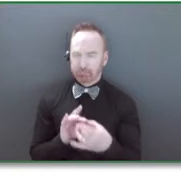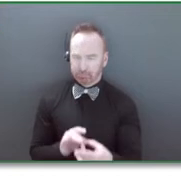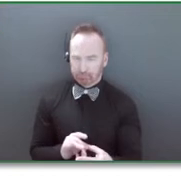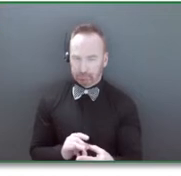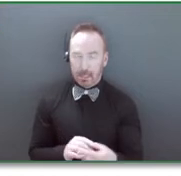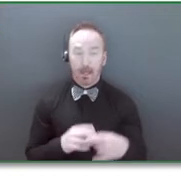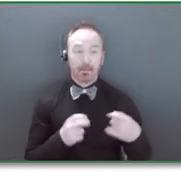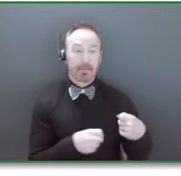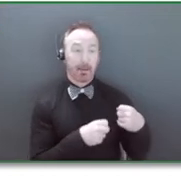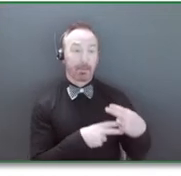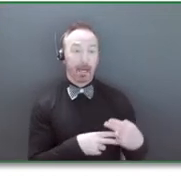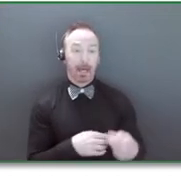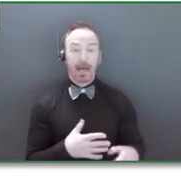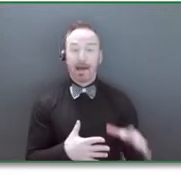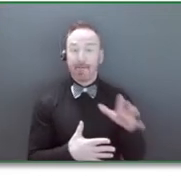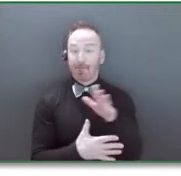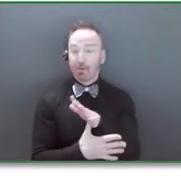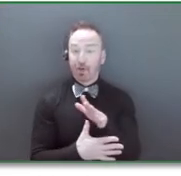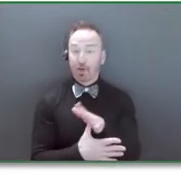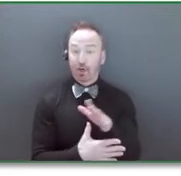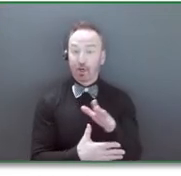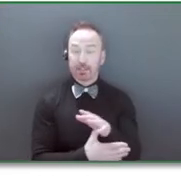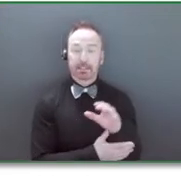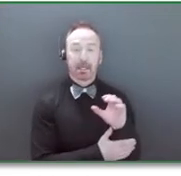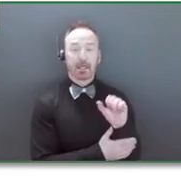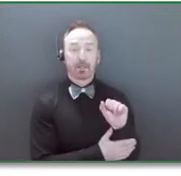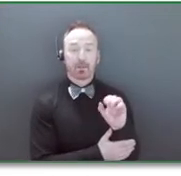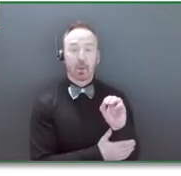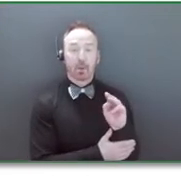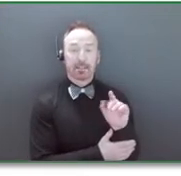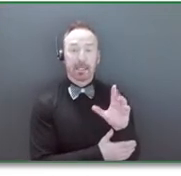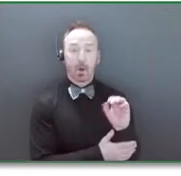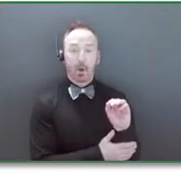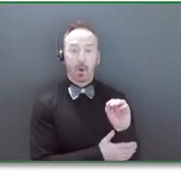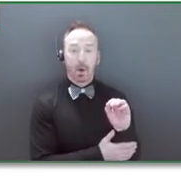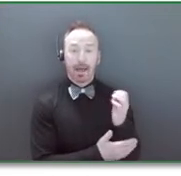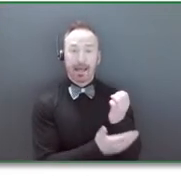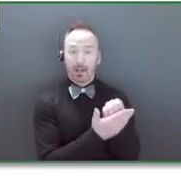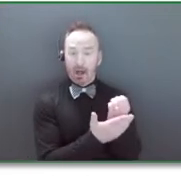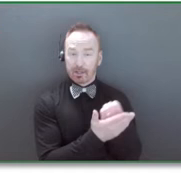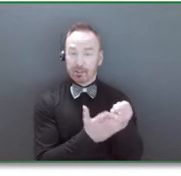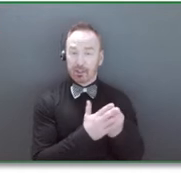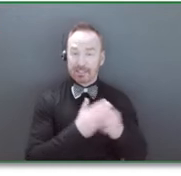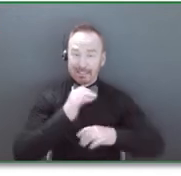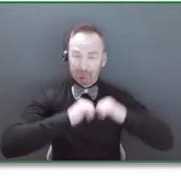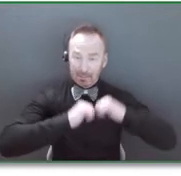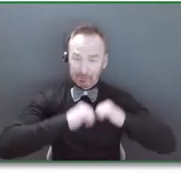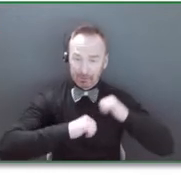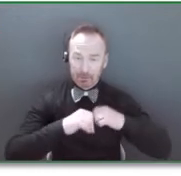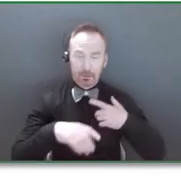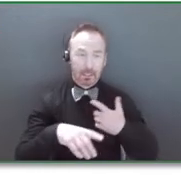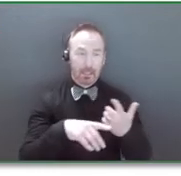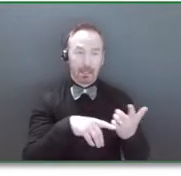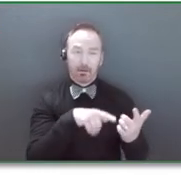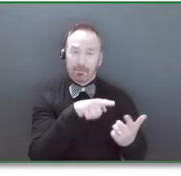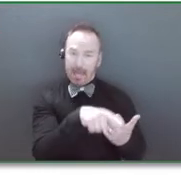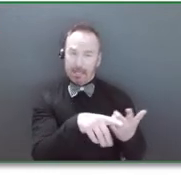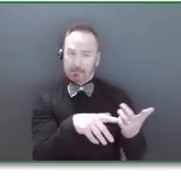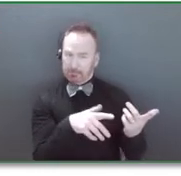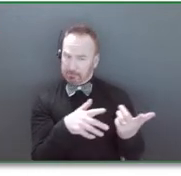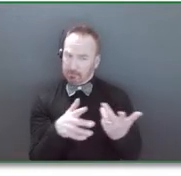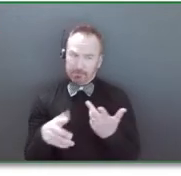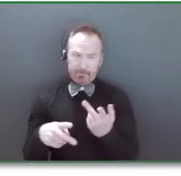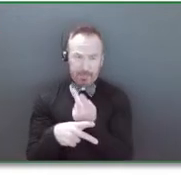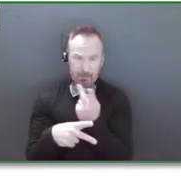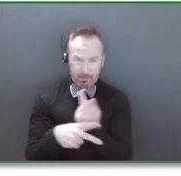The first was the socio-ecological framework. It's a reminder of the different layers where change may need to occur and or where change